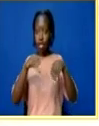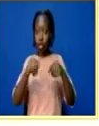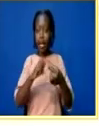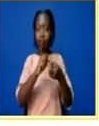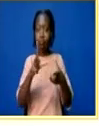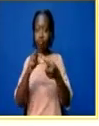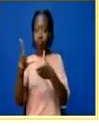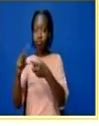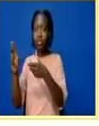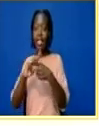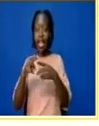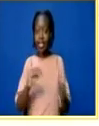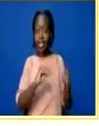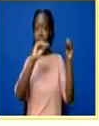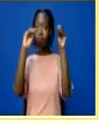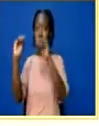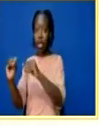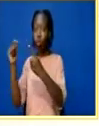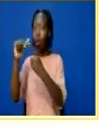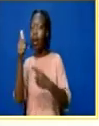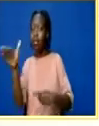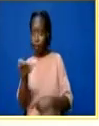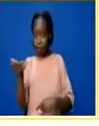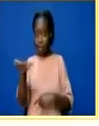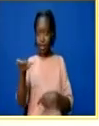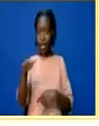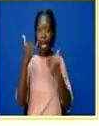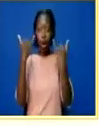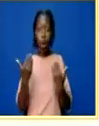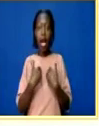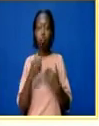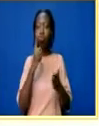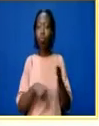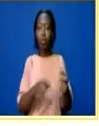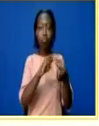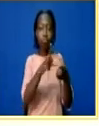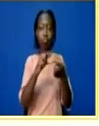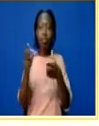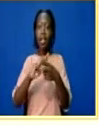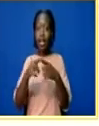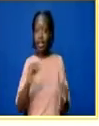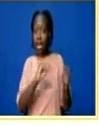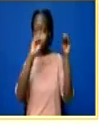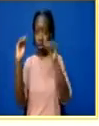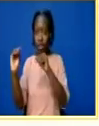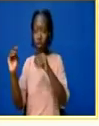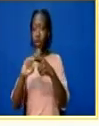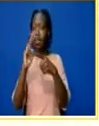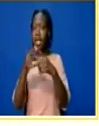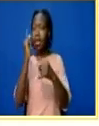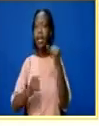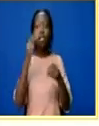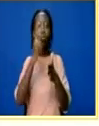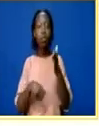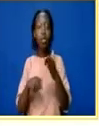is transported somewhere, mm-hmm, else. Yes. So there is a detachment, mm-hmm, there is transportation, mm-hmm, and there is